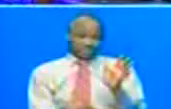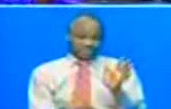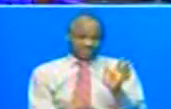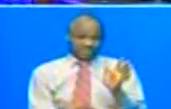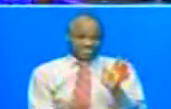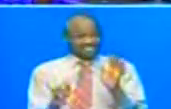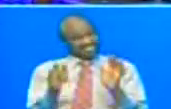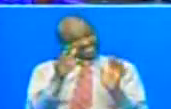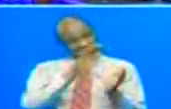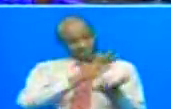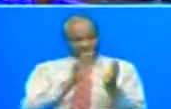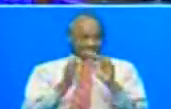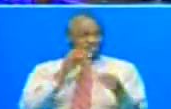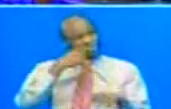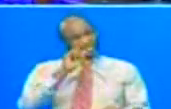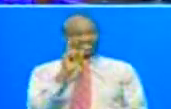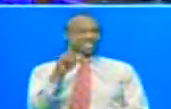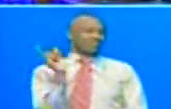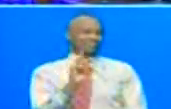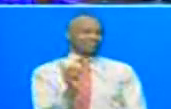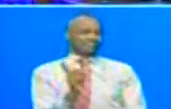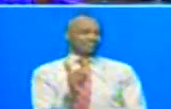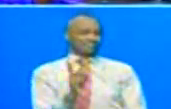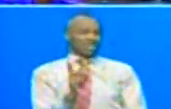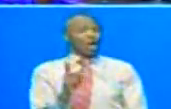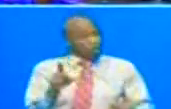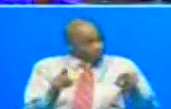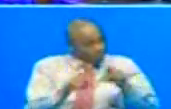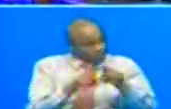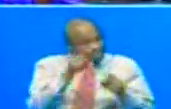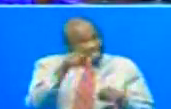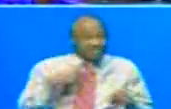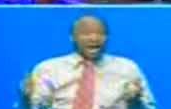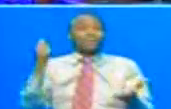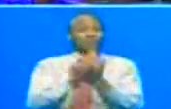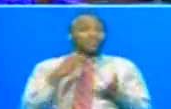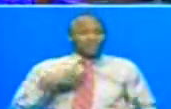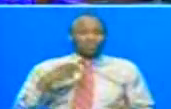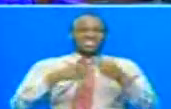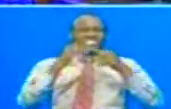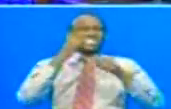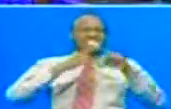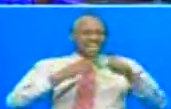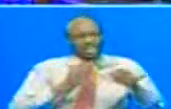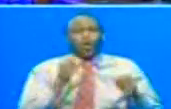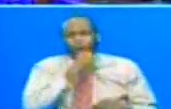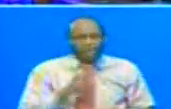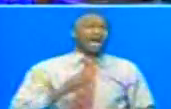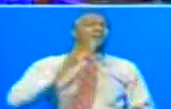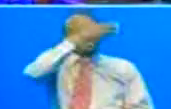that something did not happen correctly. And then, of course, appointing people who are over 60, when we